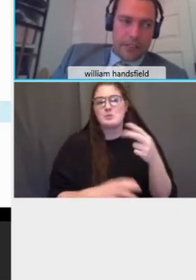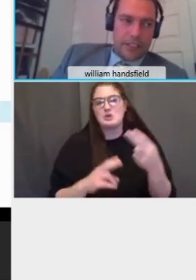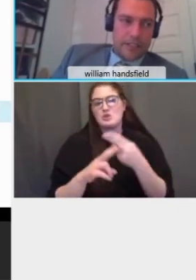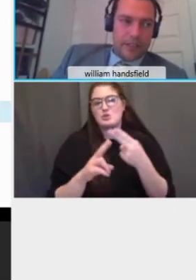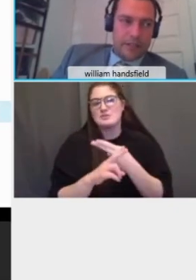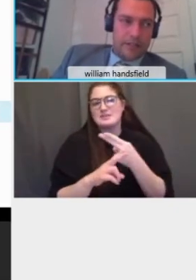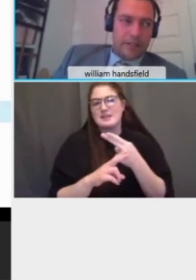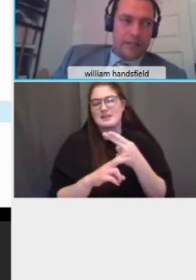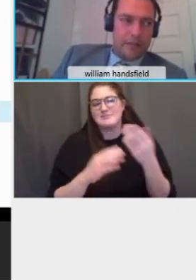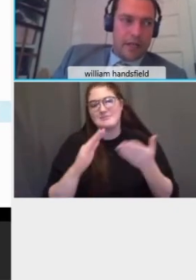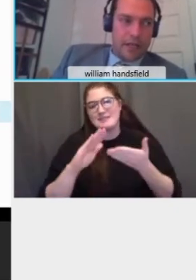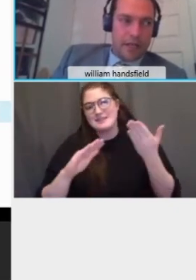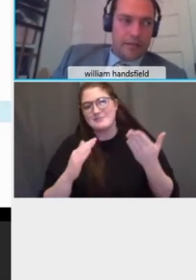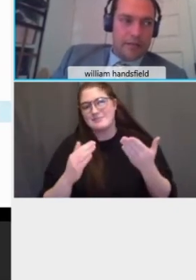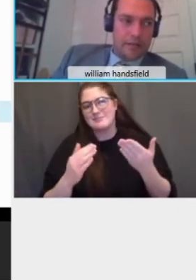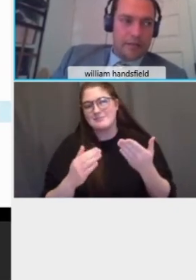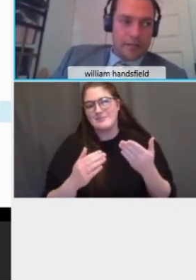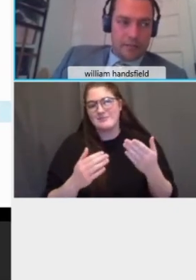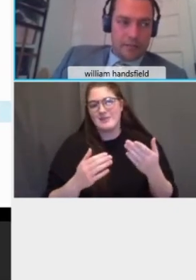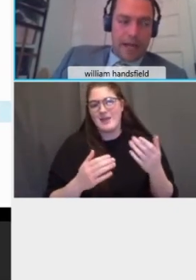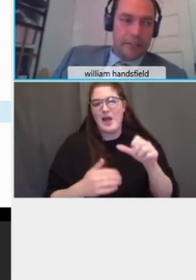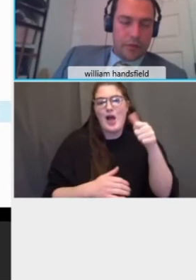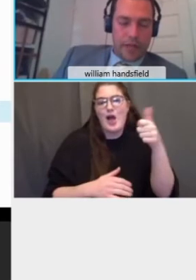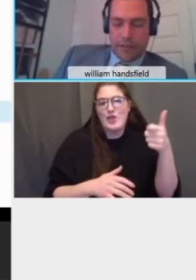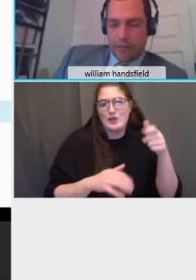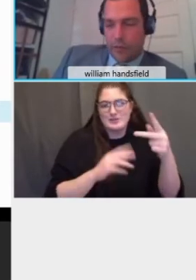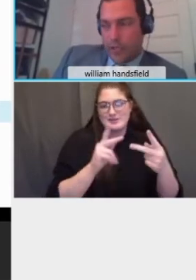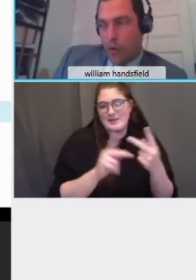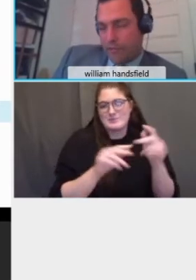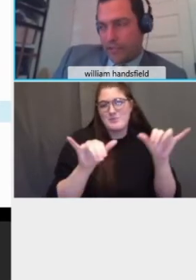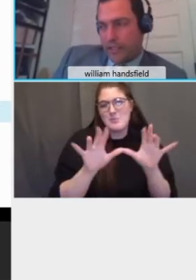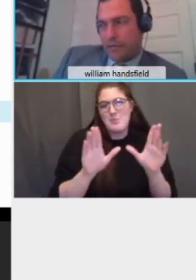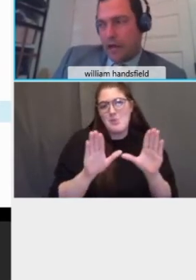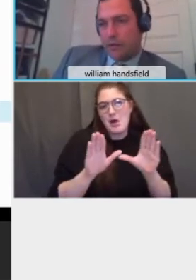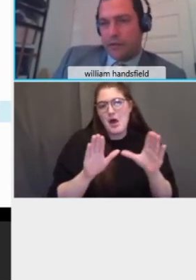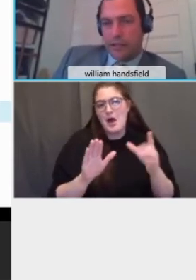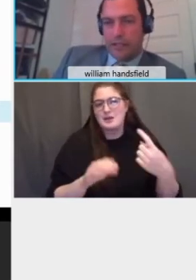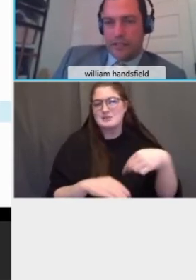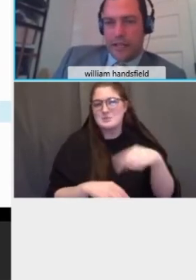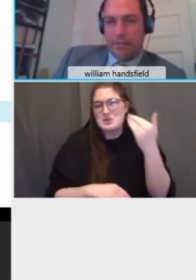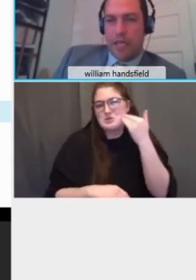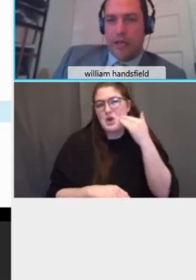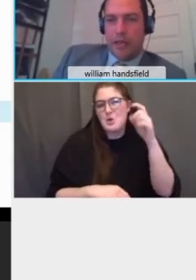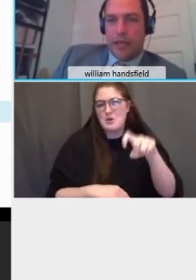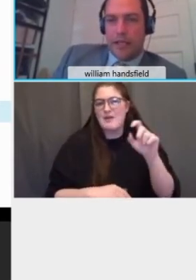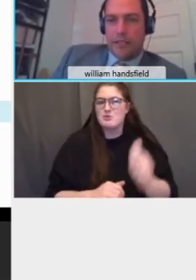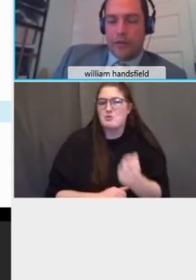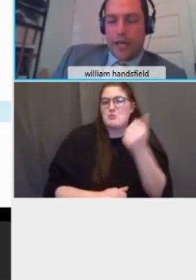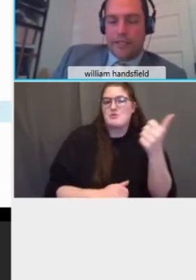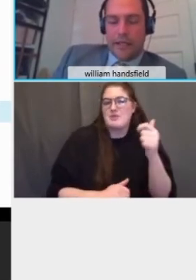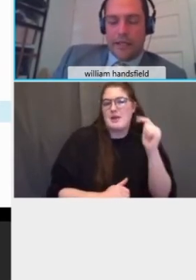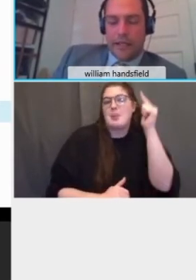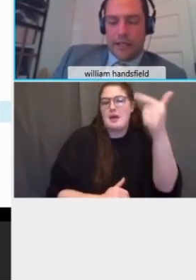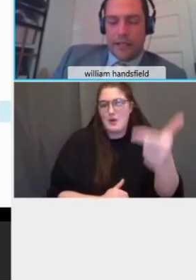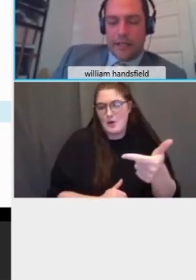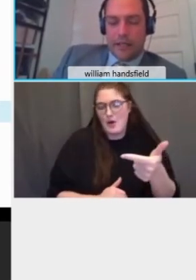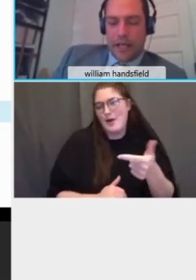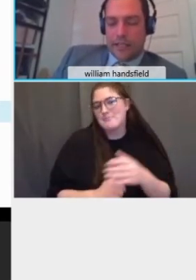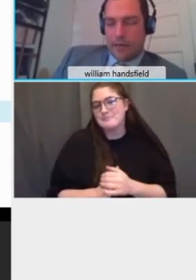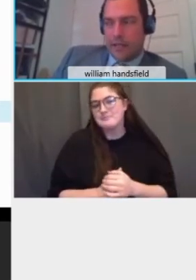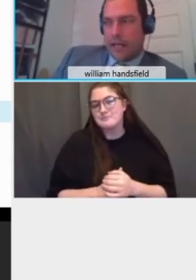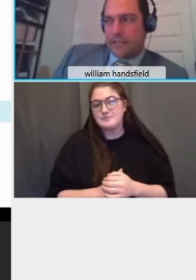they're just much easier to manage when we know we have to take them out at a later time. And so that's